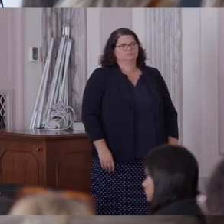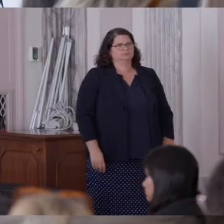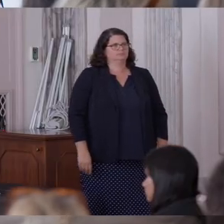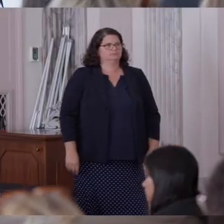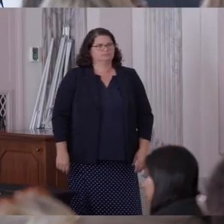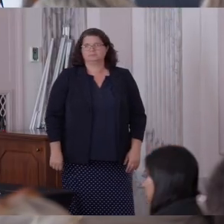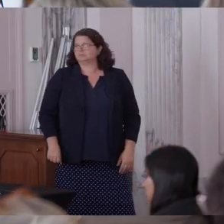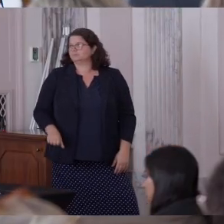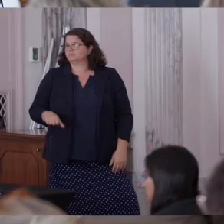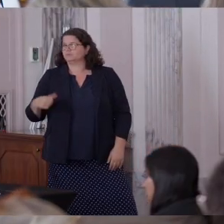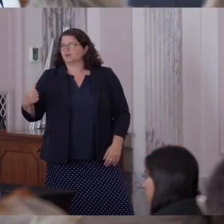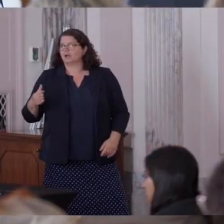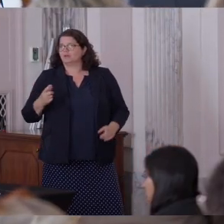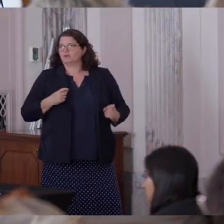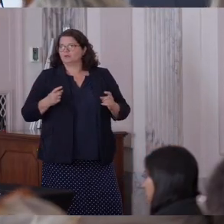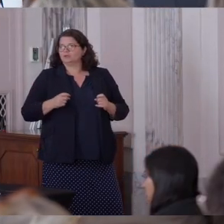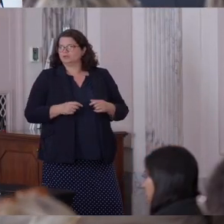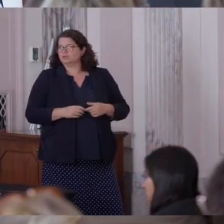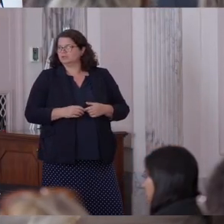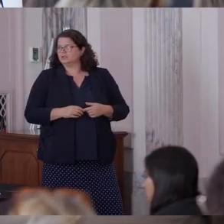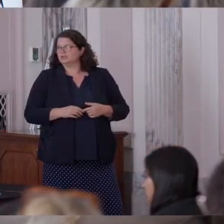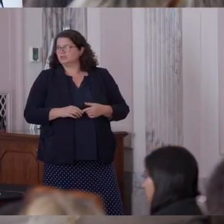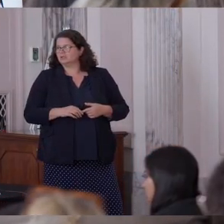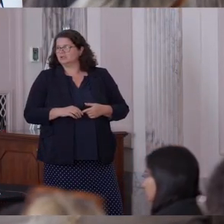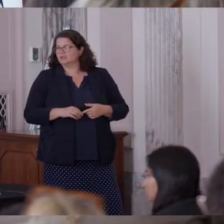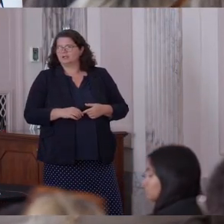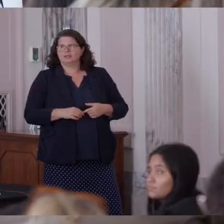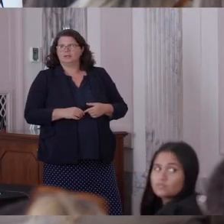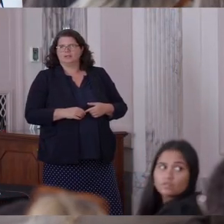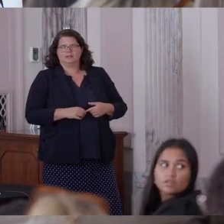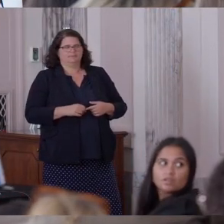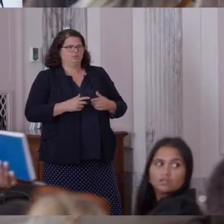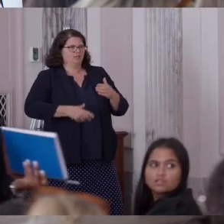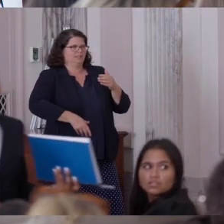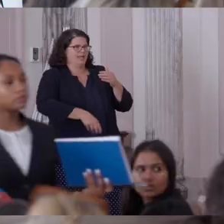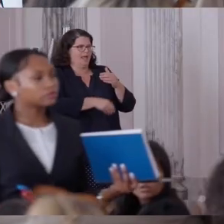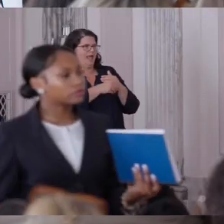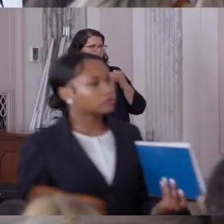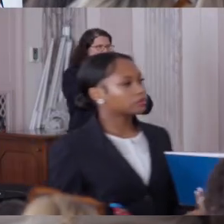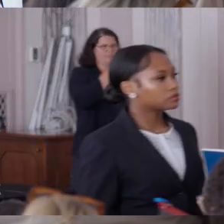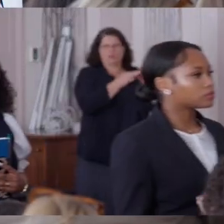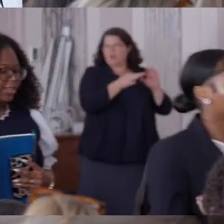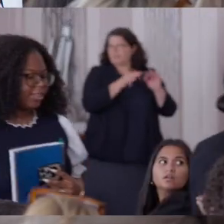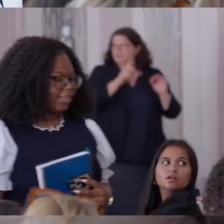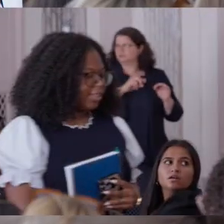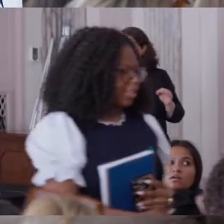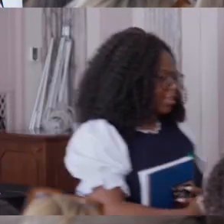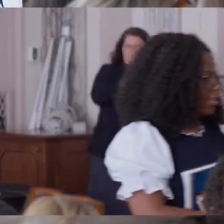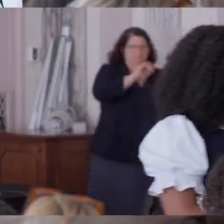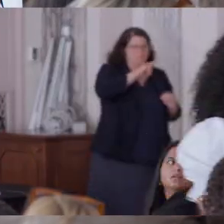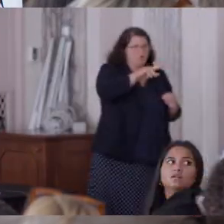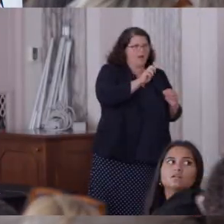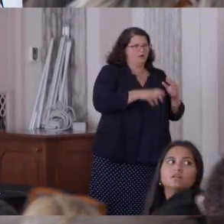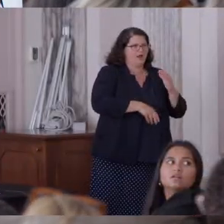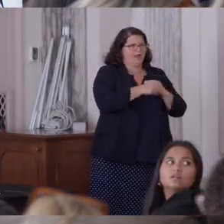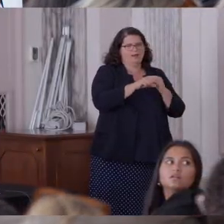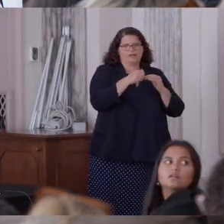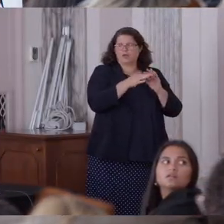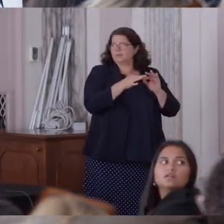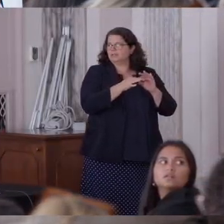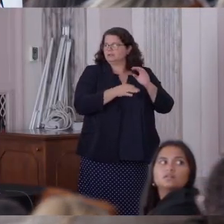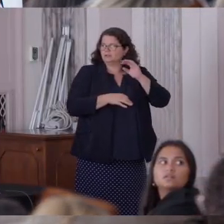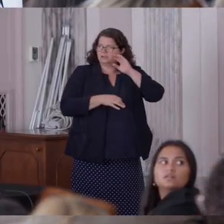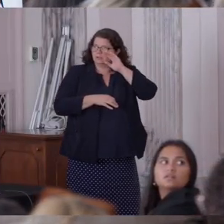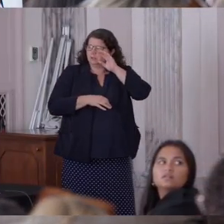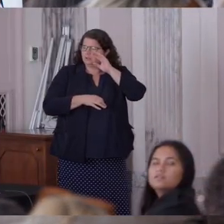Any other questions? Oh, can I ask one more thing also? Just occurred to me. Another thing, part of Cooperation for